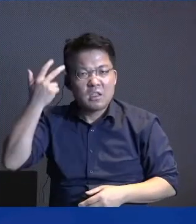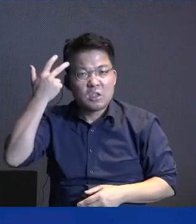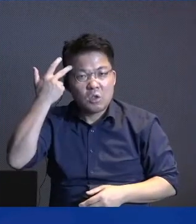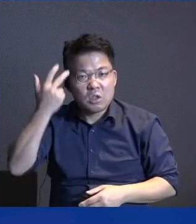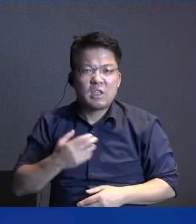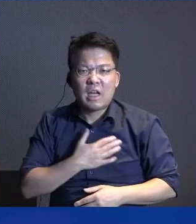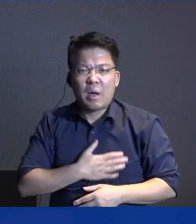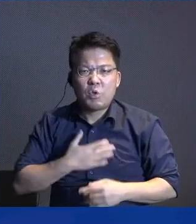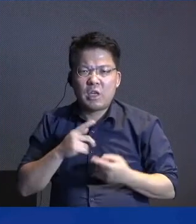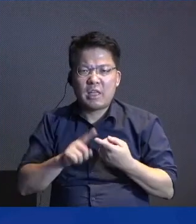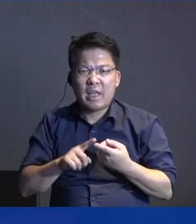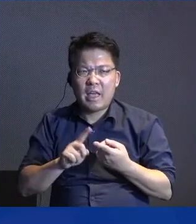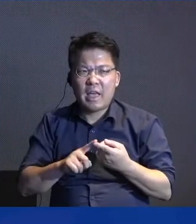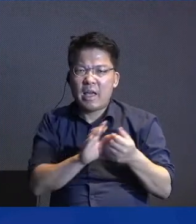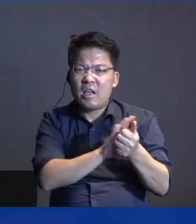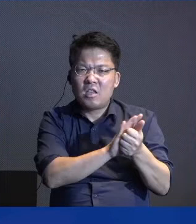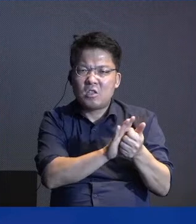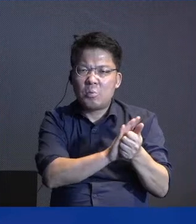strategy.